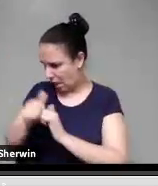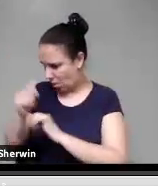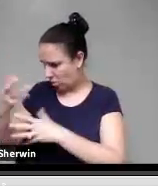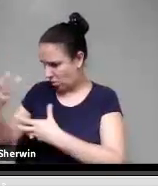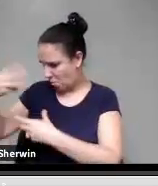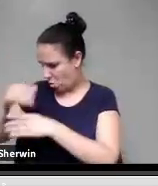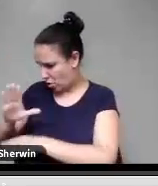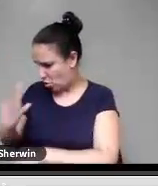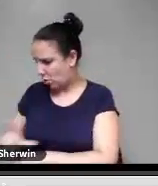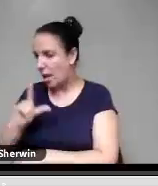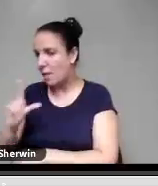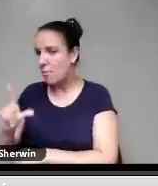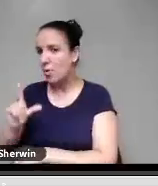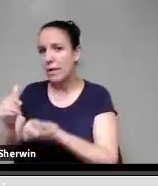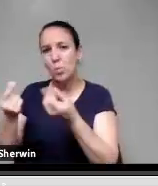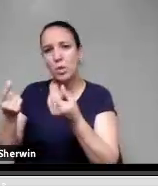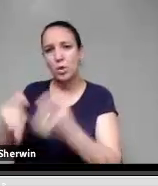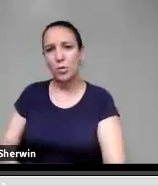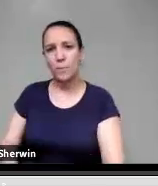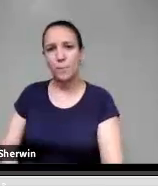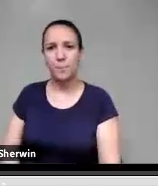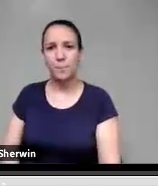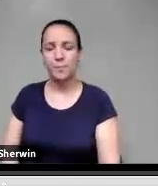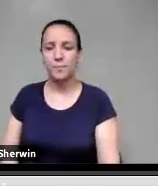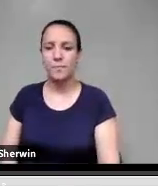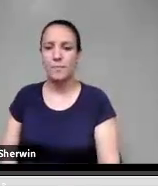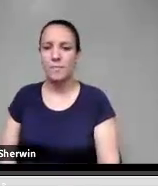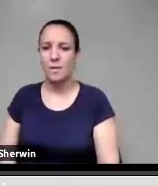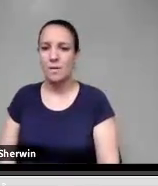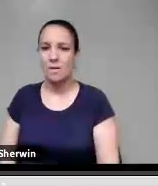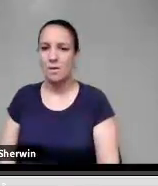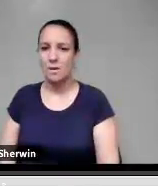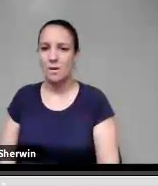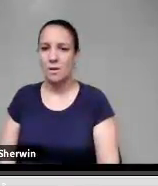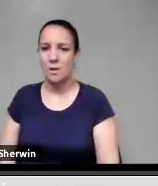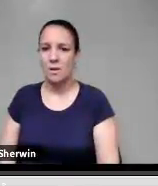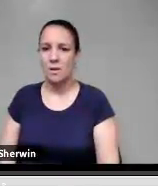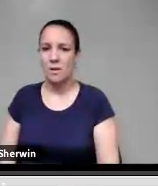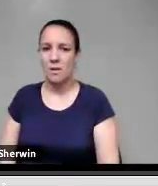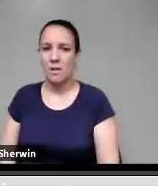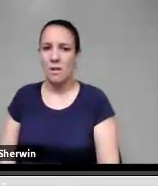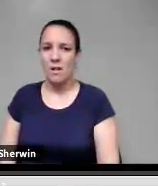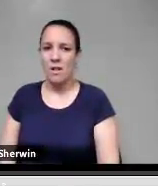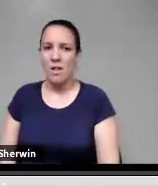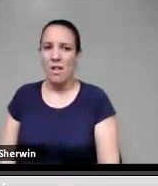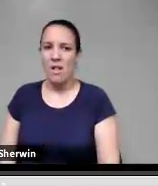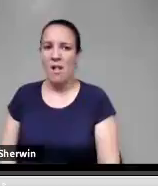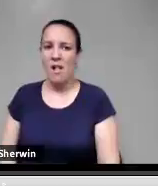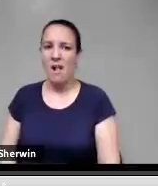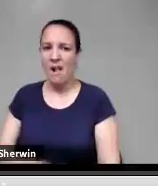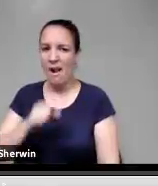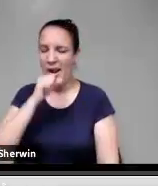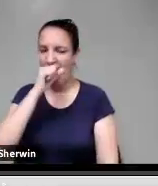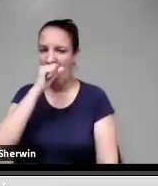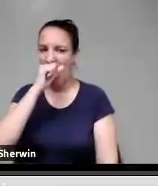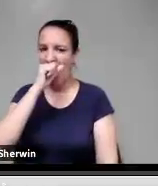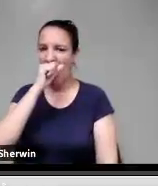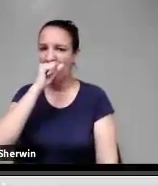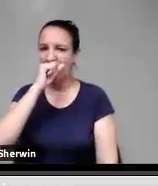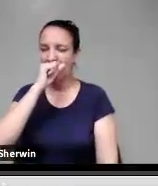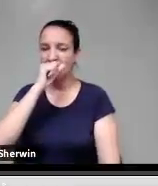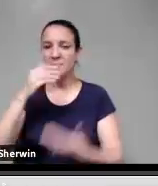the investment of time that you made today so that it will benefit the diversity in your library. Thank you for being here. You